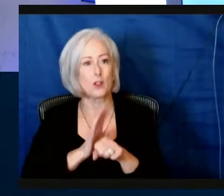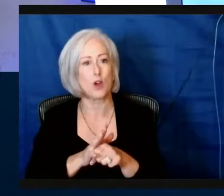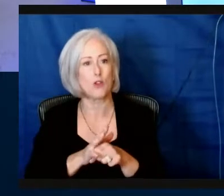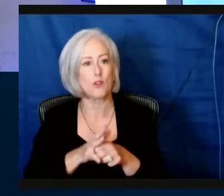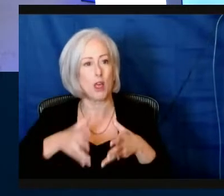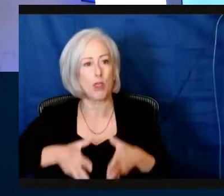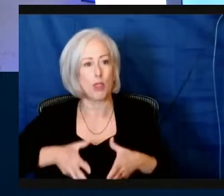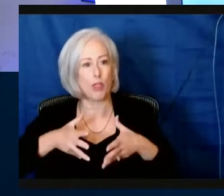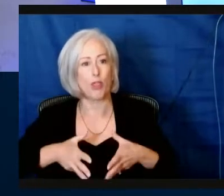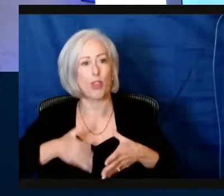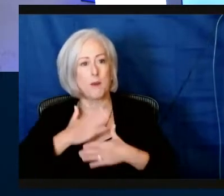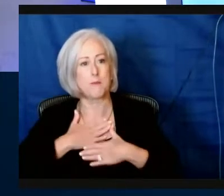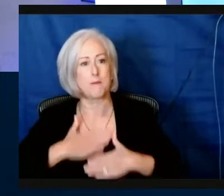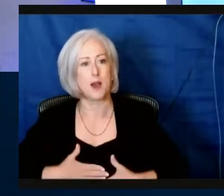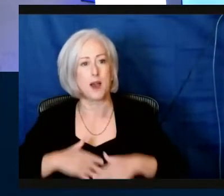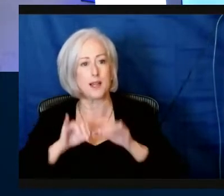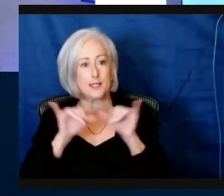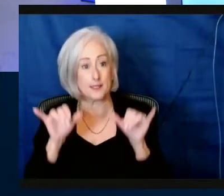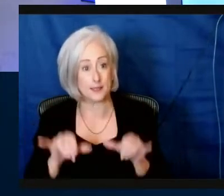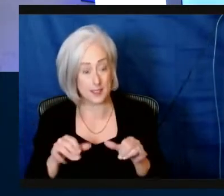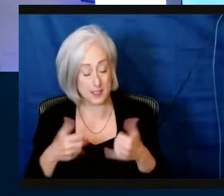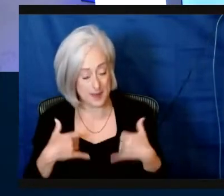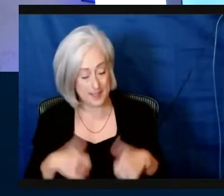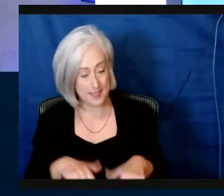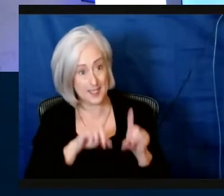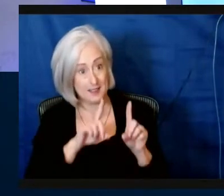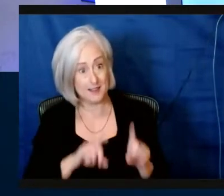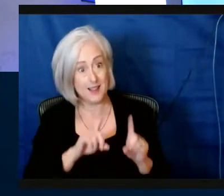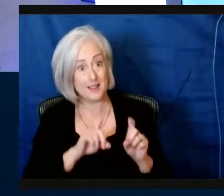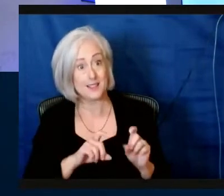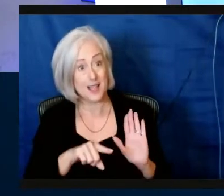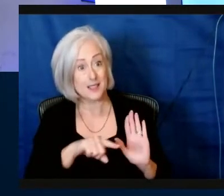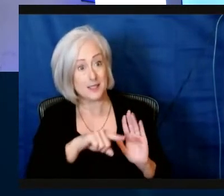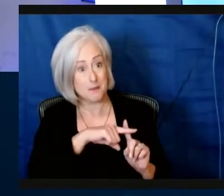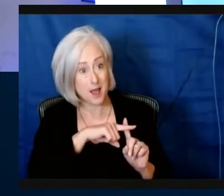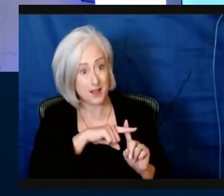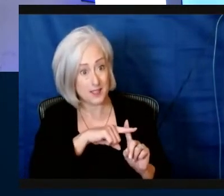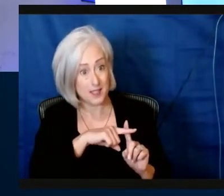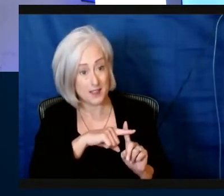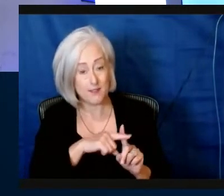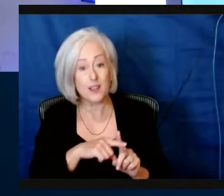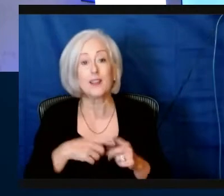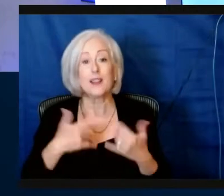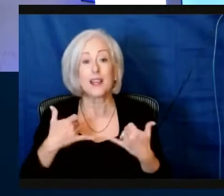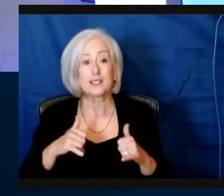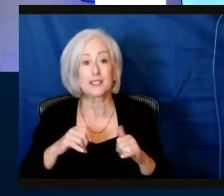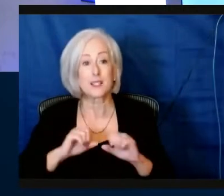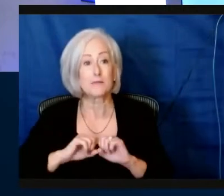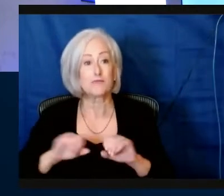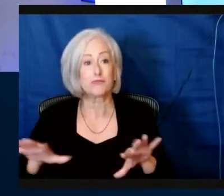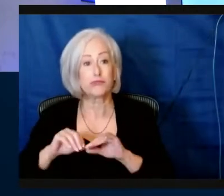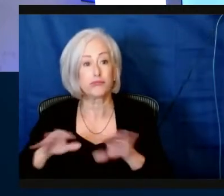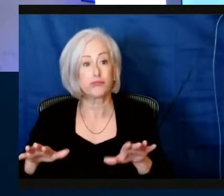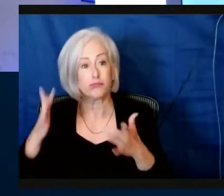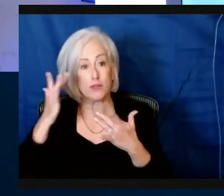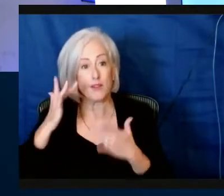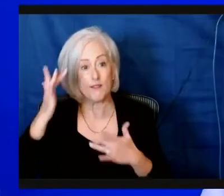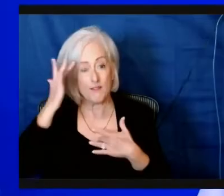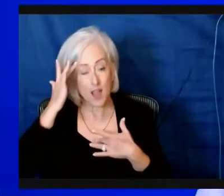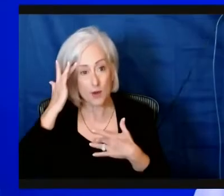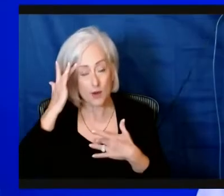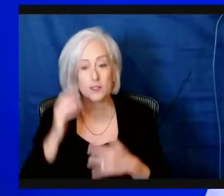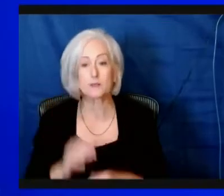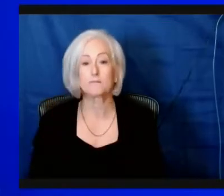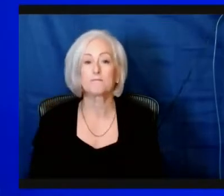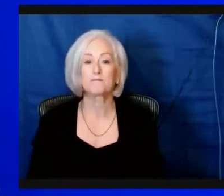you still test positive but be contagious and shedding the virus? Dr. Hawk? Yeah, as